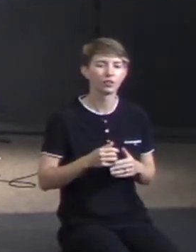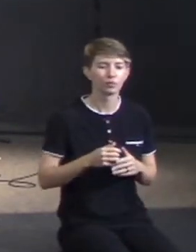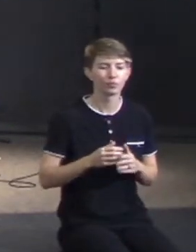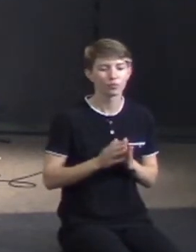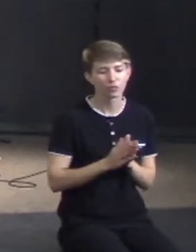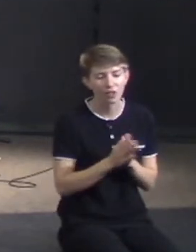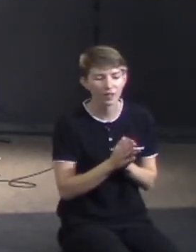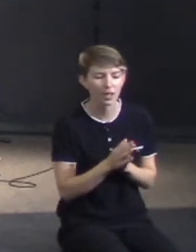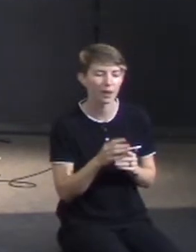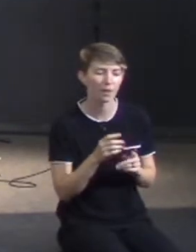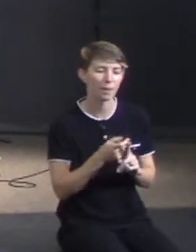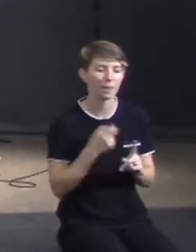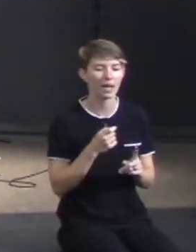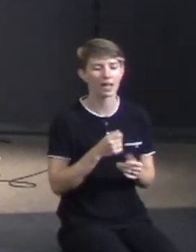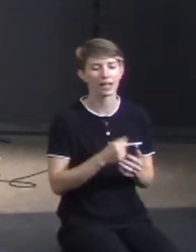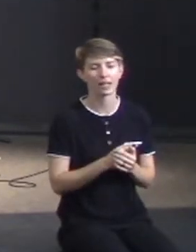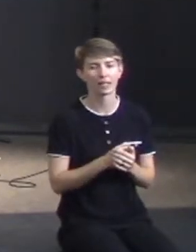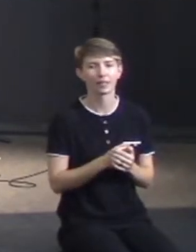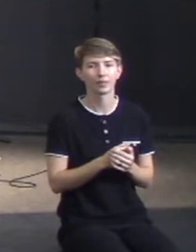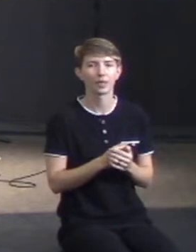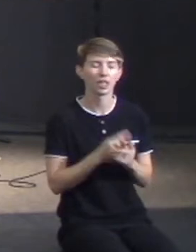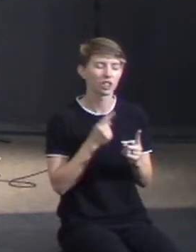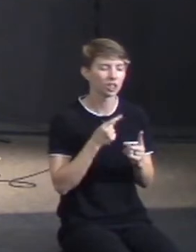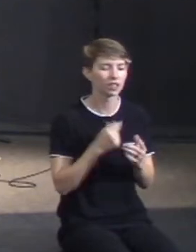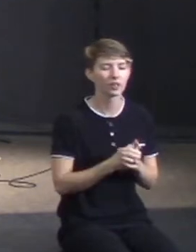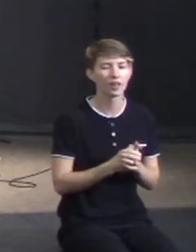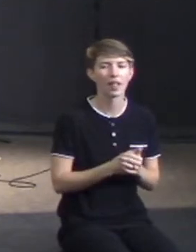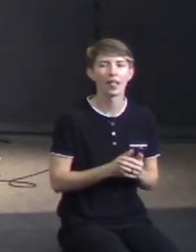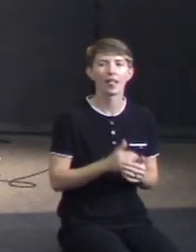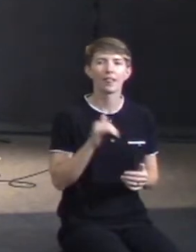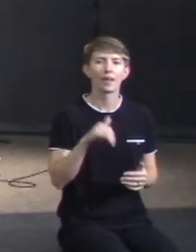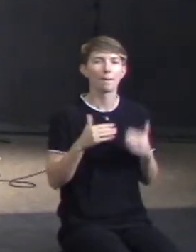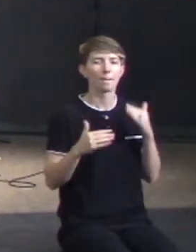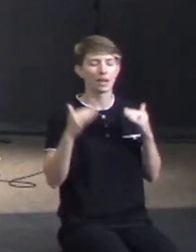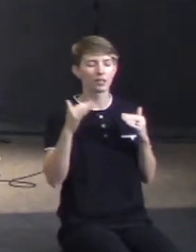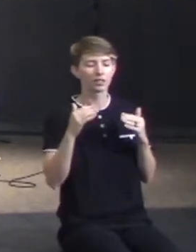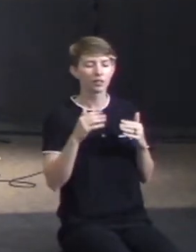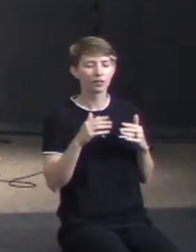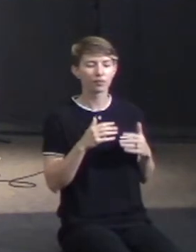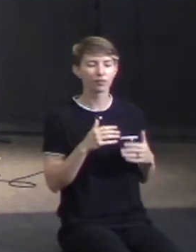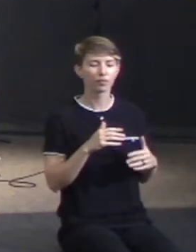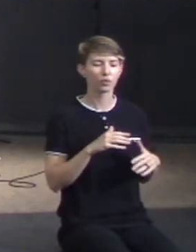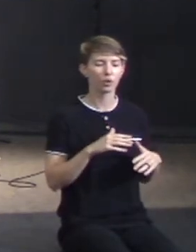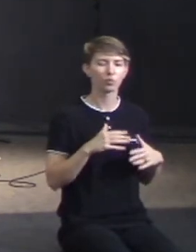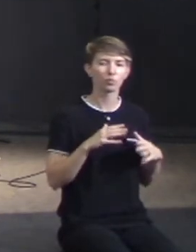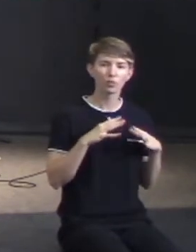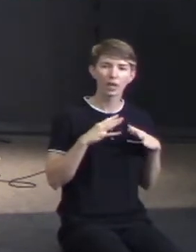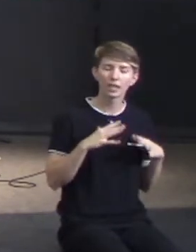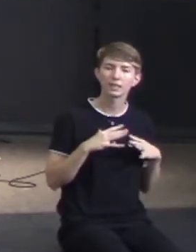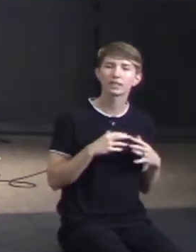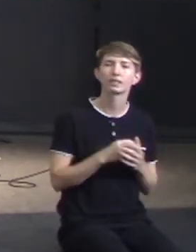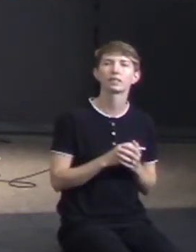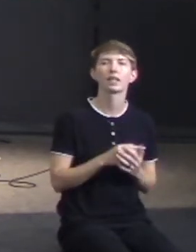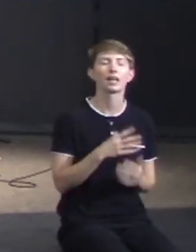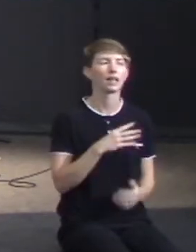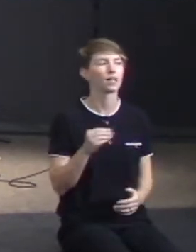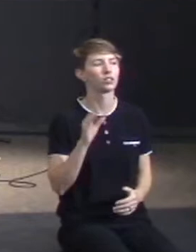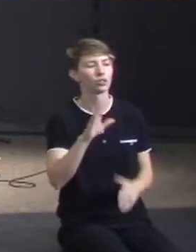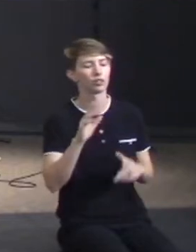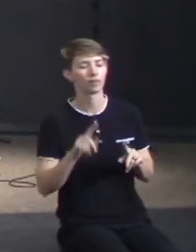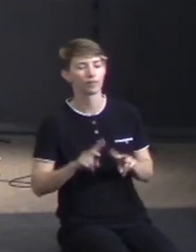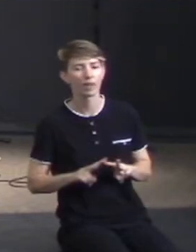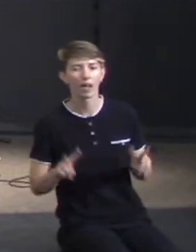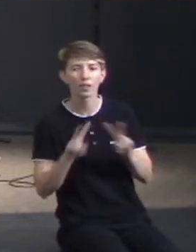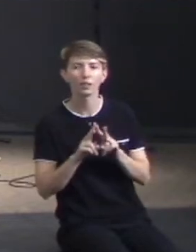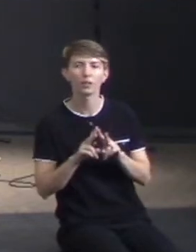thought can only happen when you find that balance of rest as God intended and your value as God intended, not